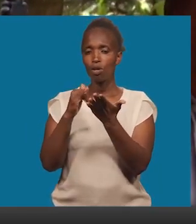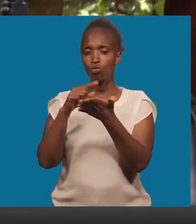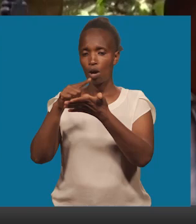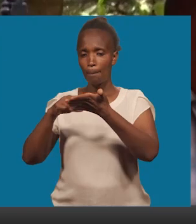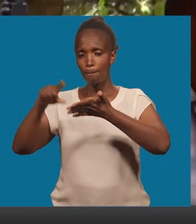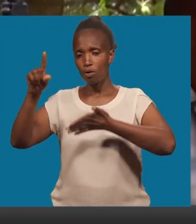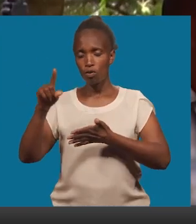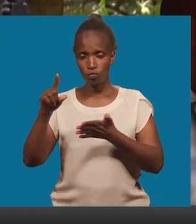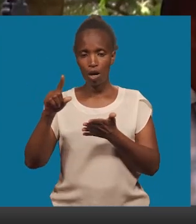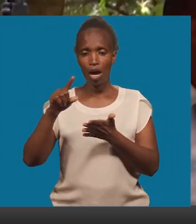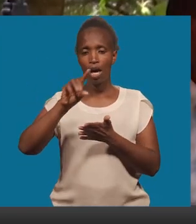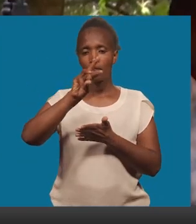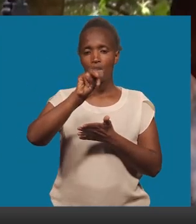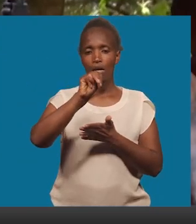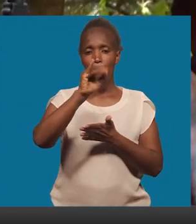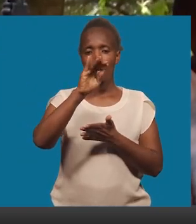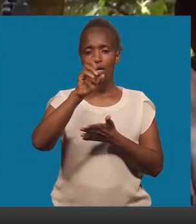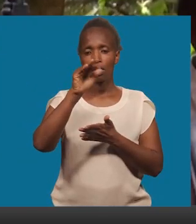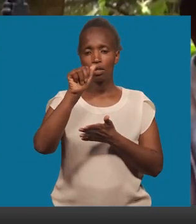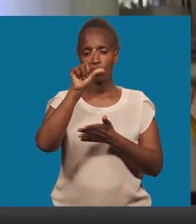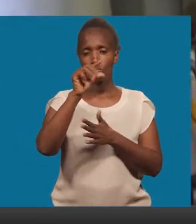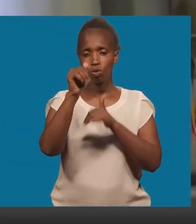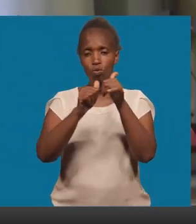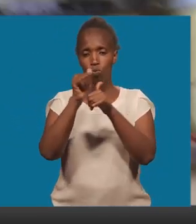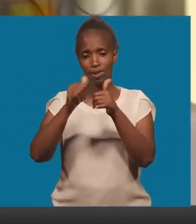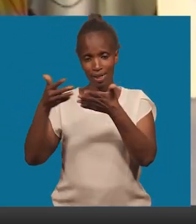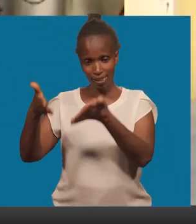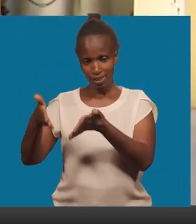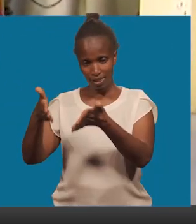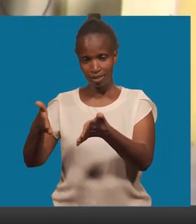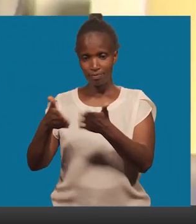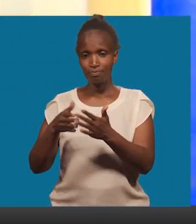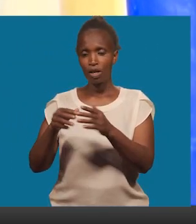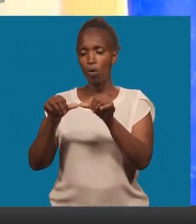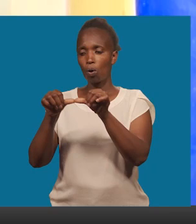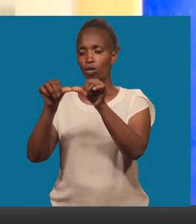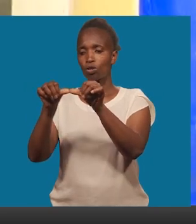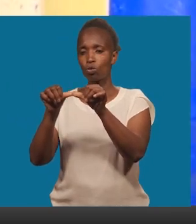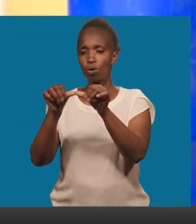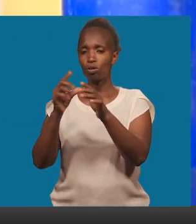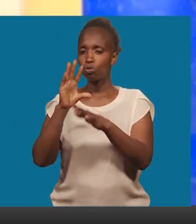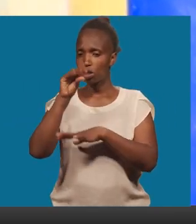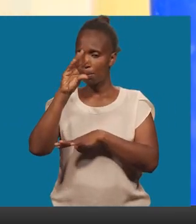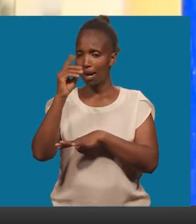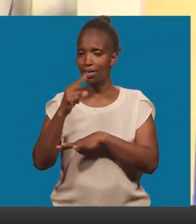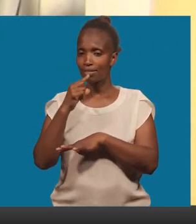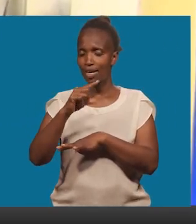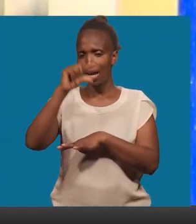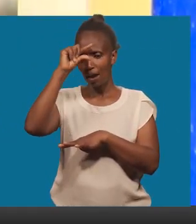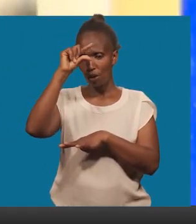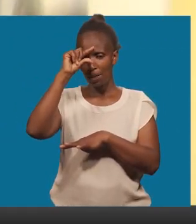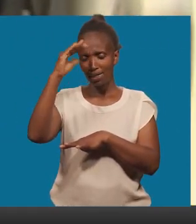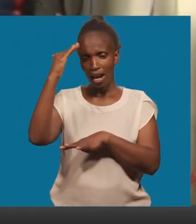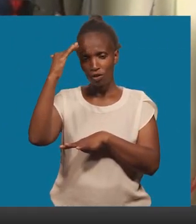the minerals in this particular county. Mvurya alisema tayari serikali imetambua